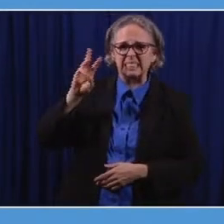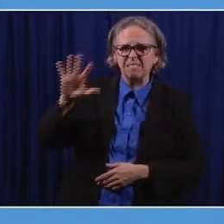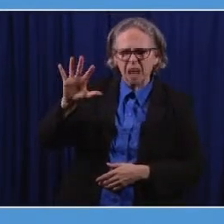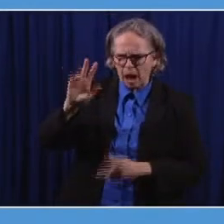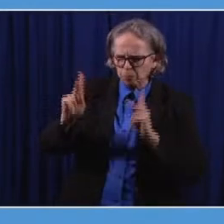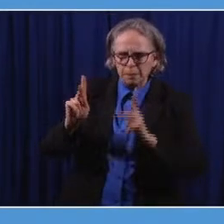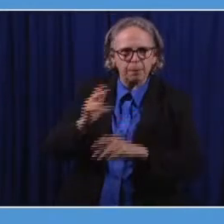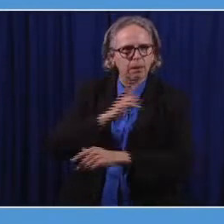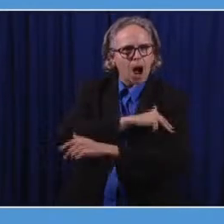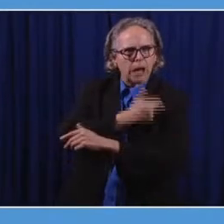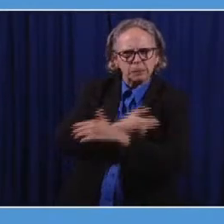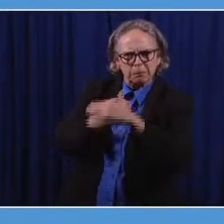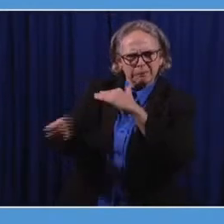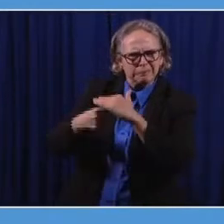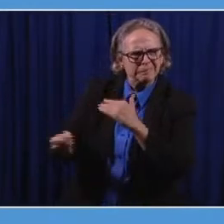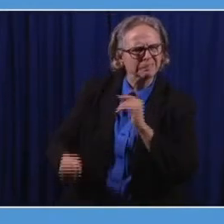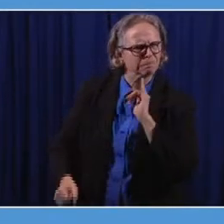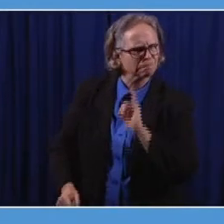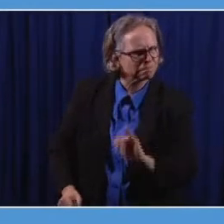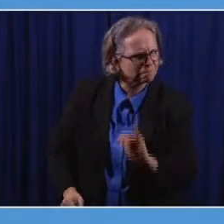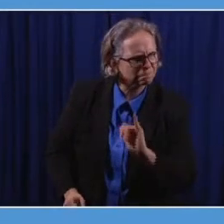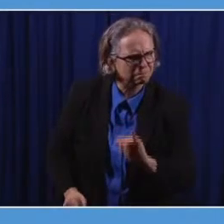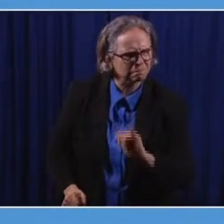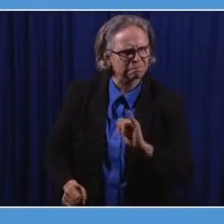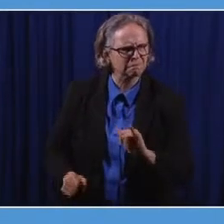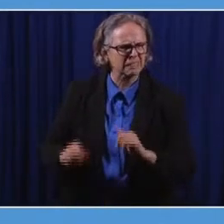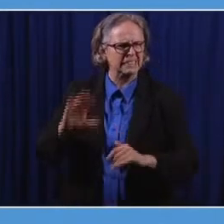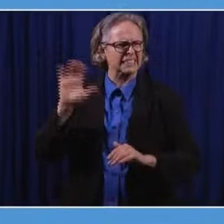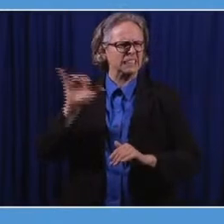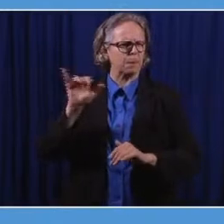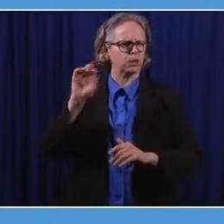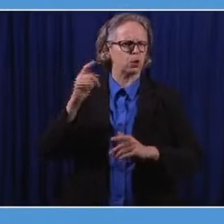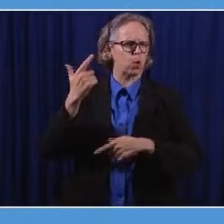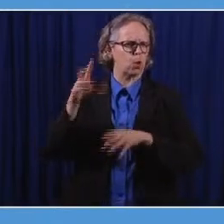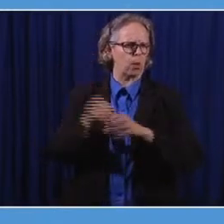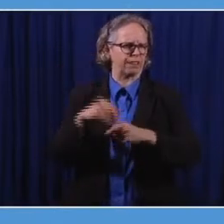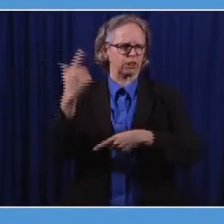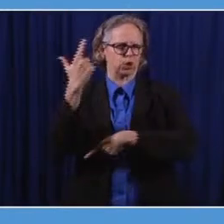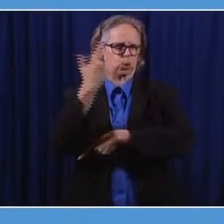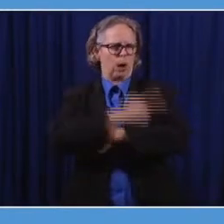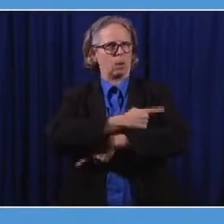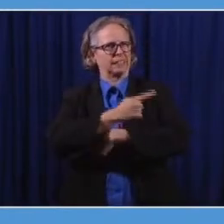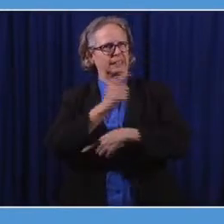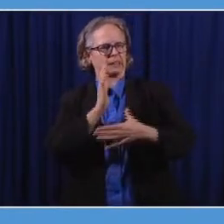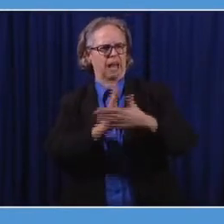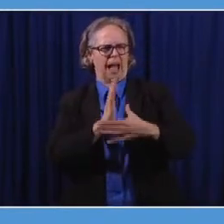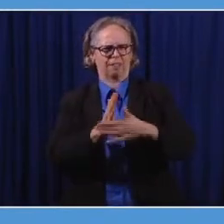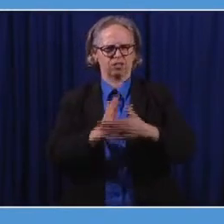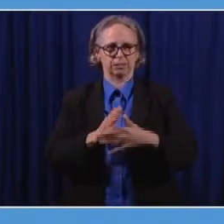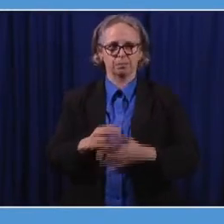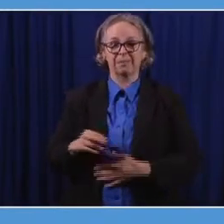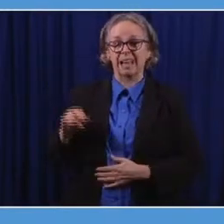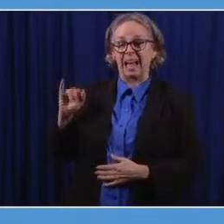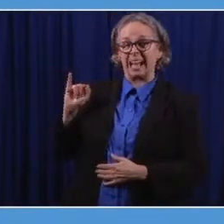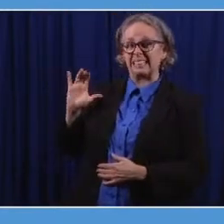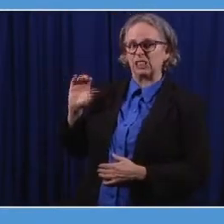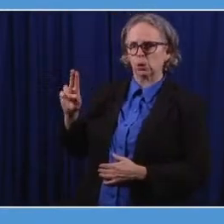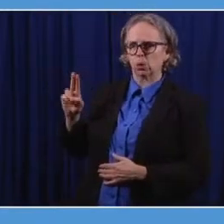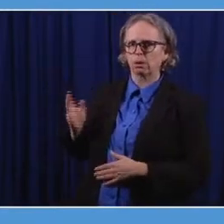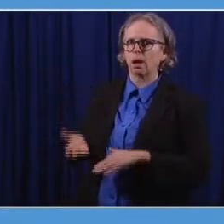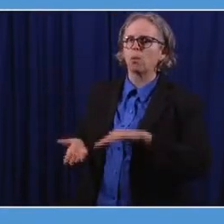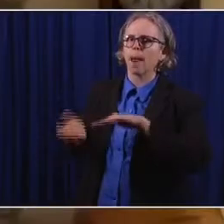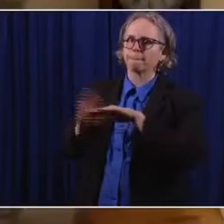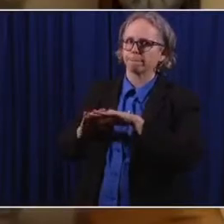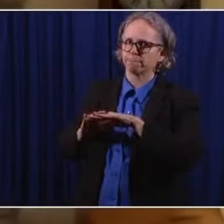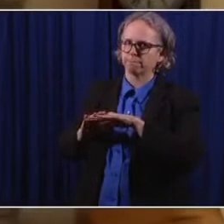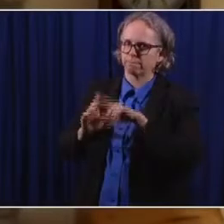the 21-day average. ICU admissions is up over that average.